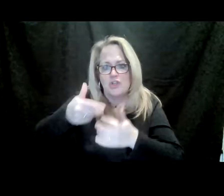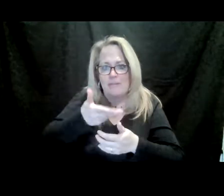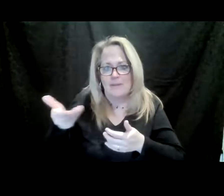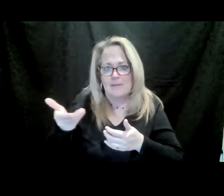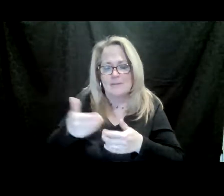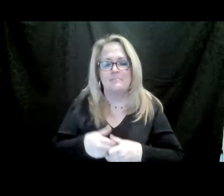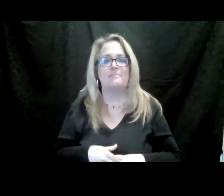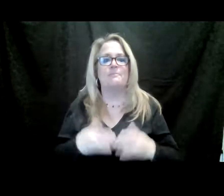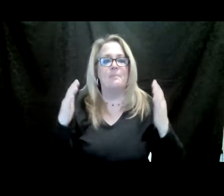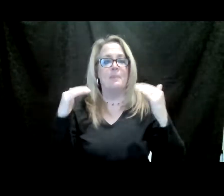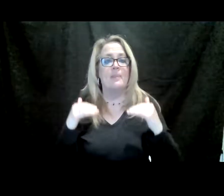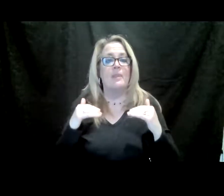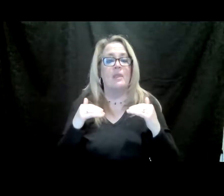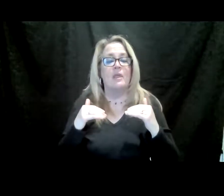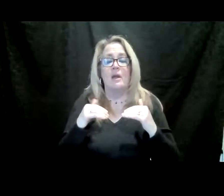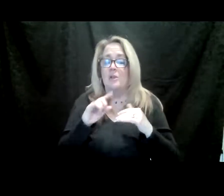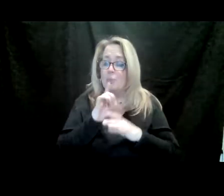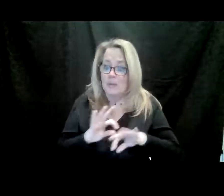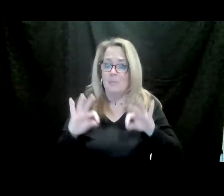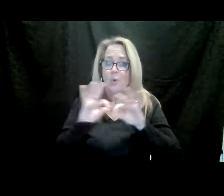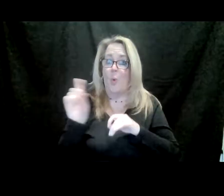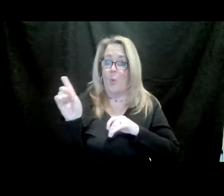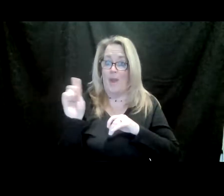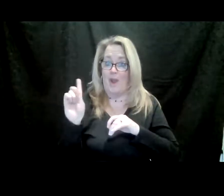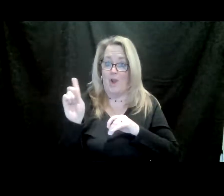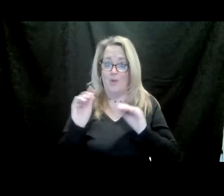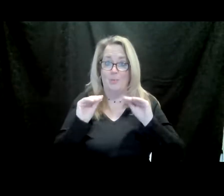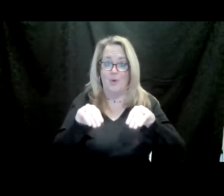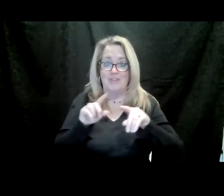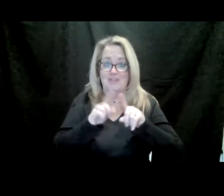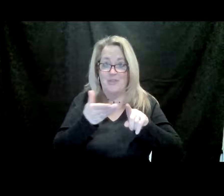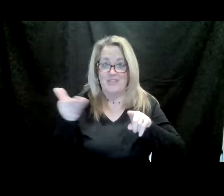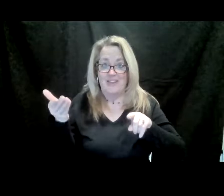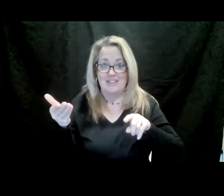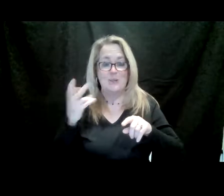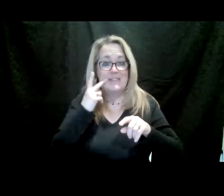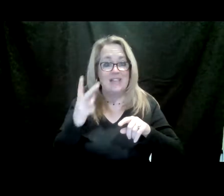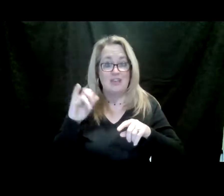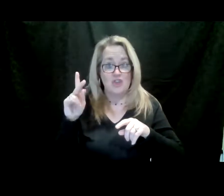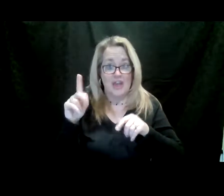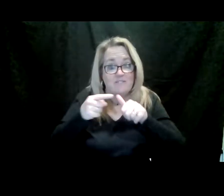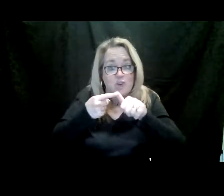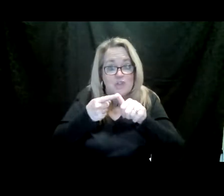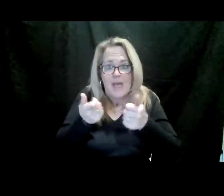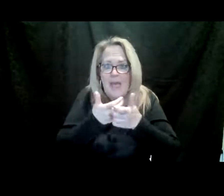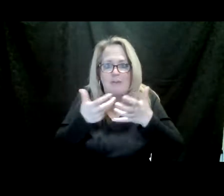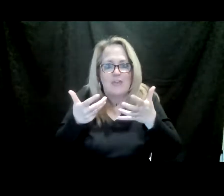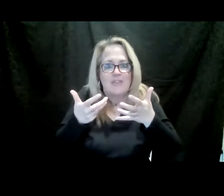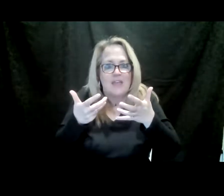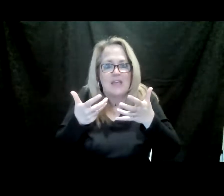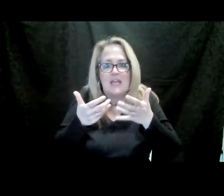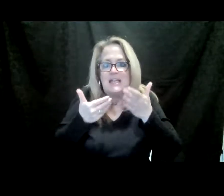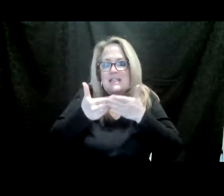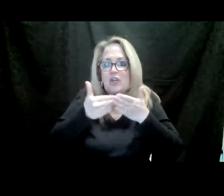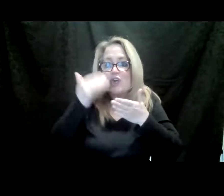Positioning of the items is really important. And you looked at Jack, at first they kind of had everything right around his head and